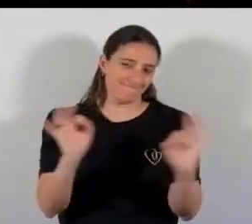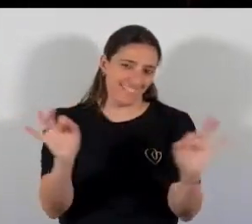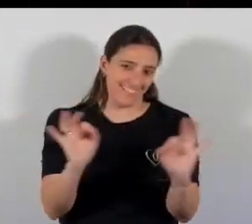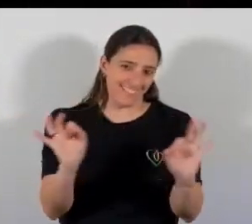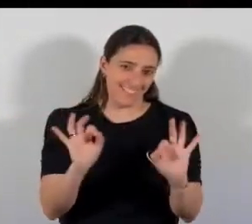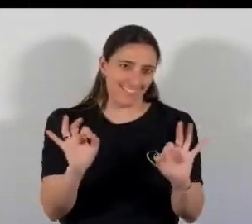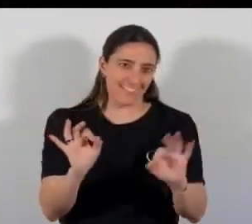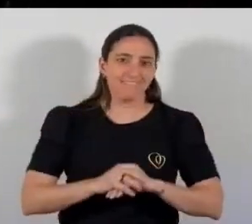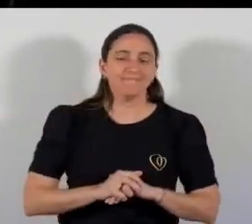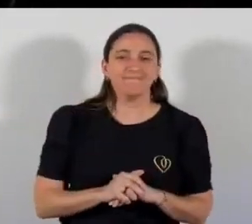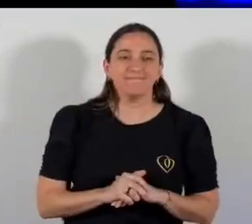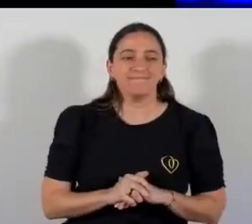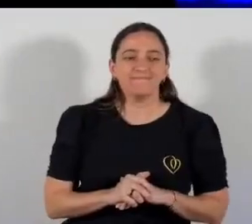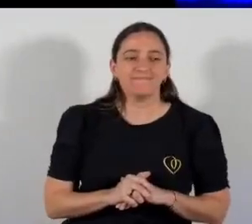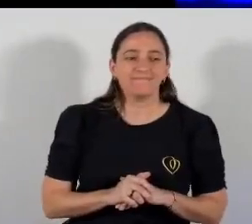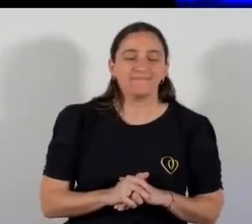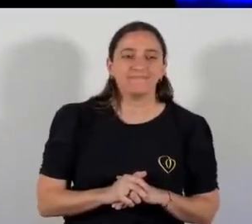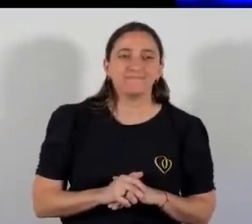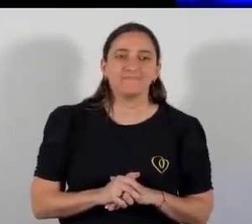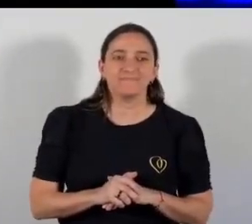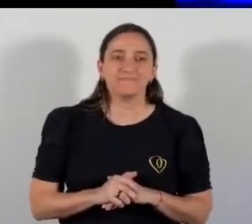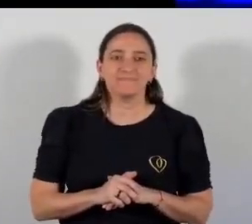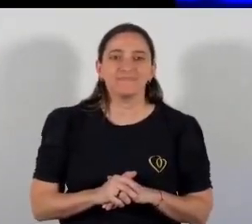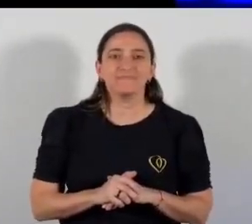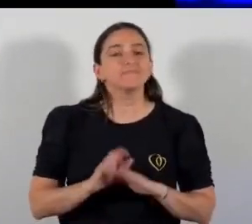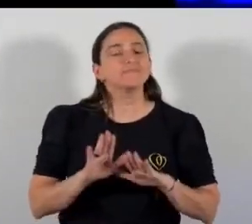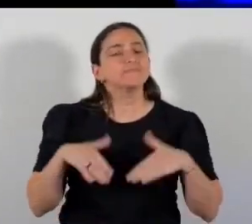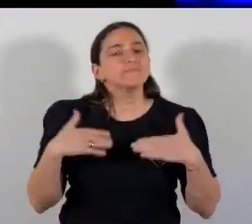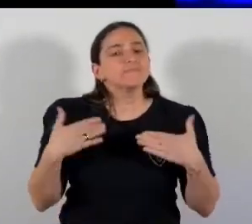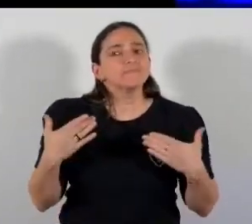But then, from the University of Chicago,